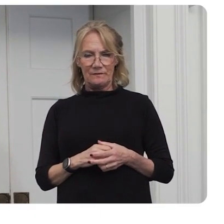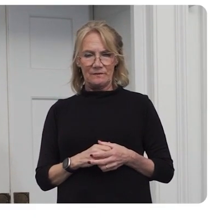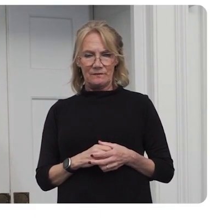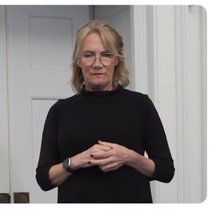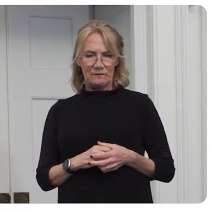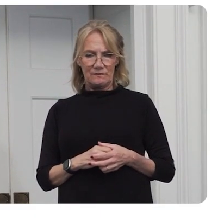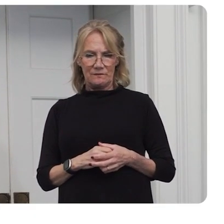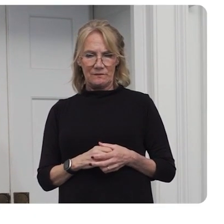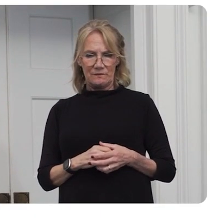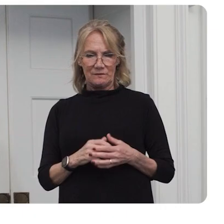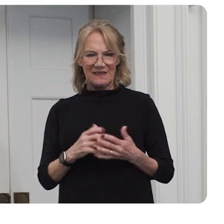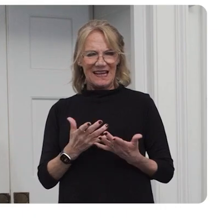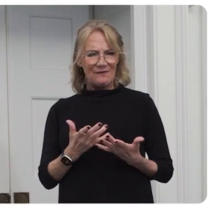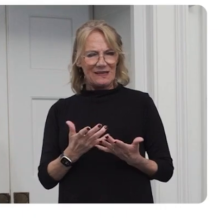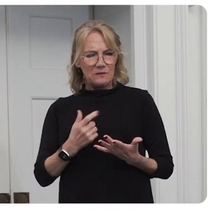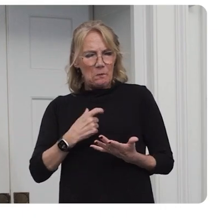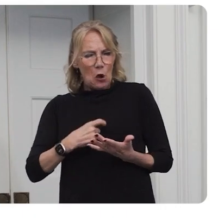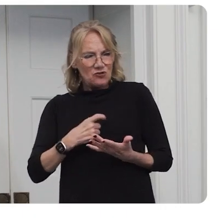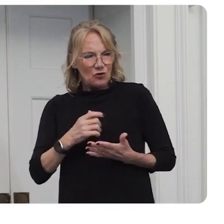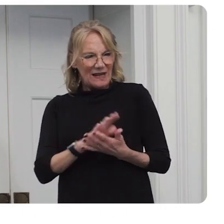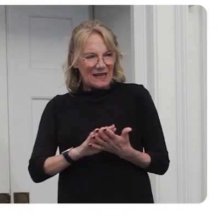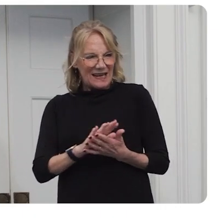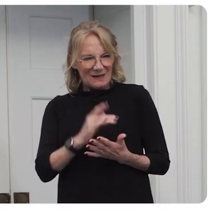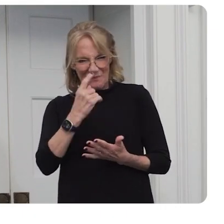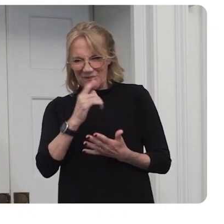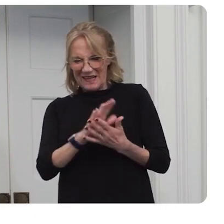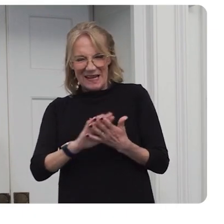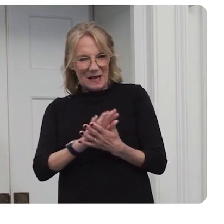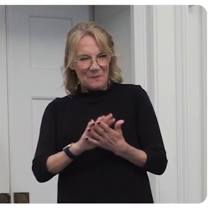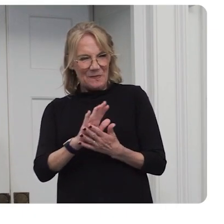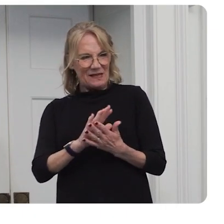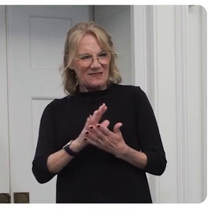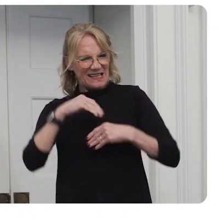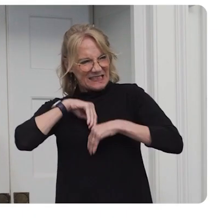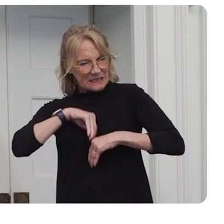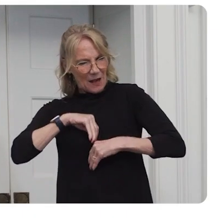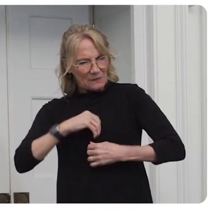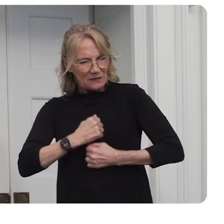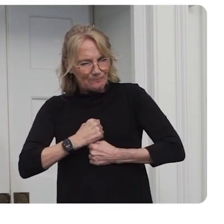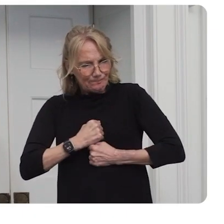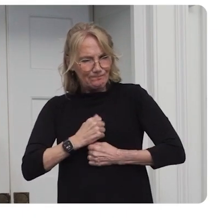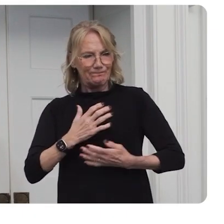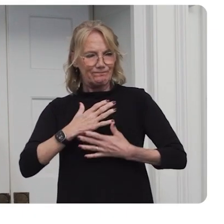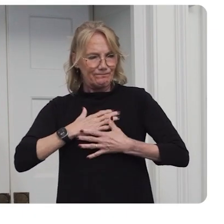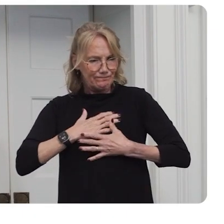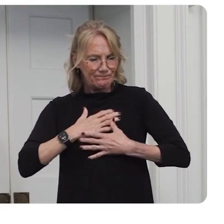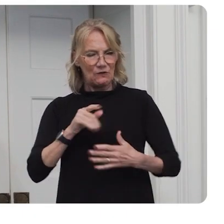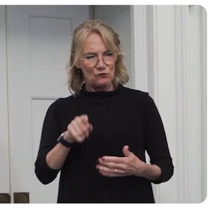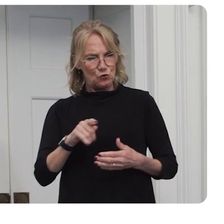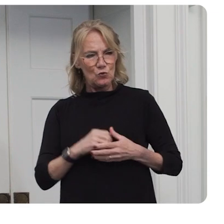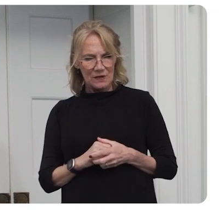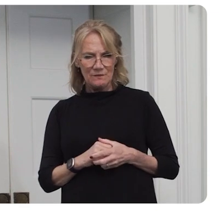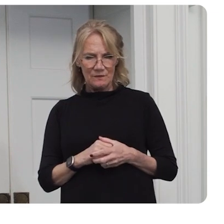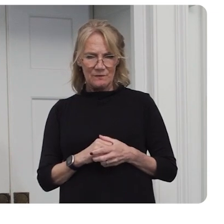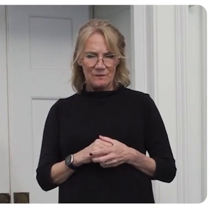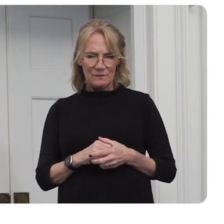know. If it's personal, it means more to you, doesn't it? Yeah, it does. Like this painting means a lot to